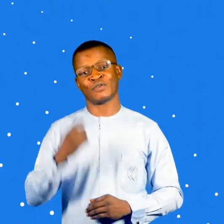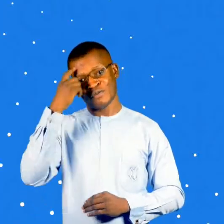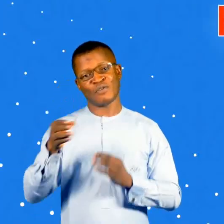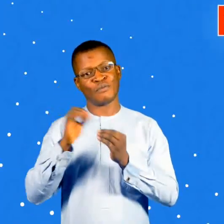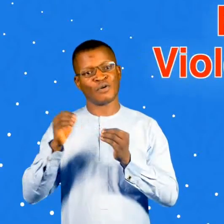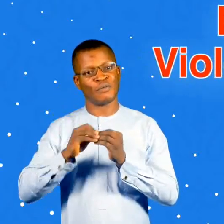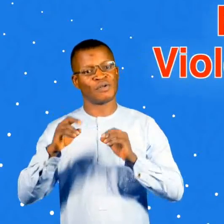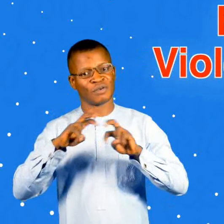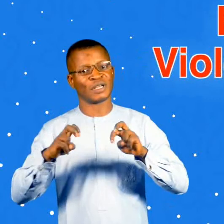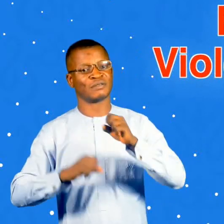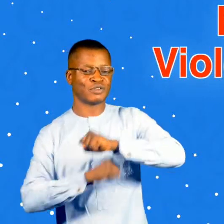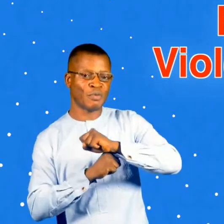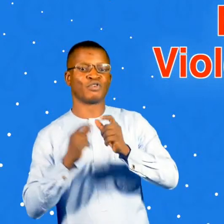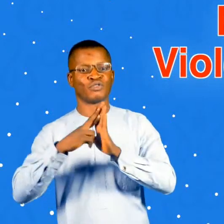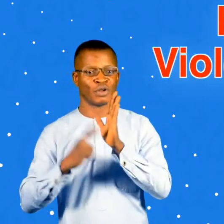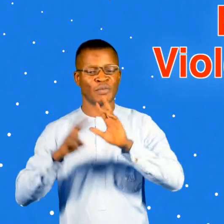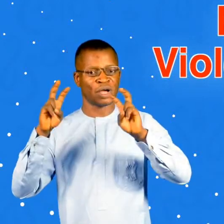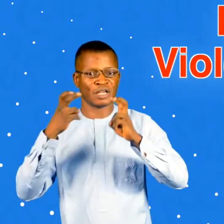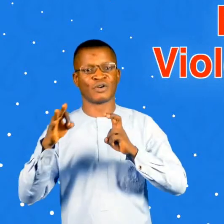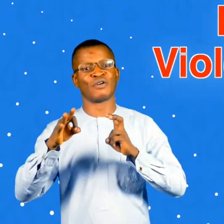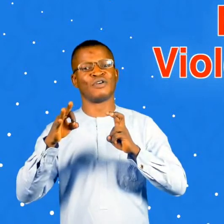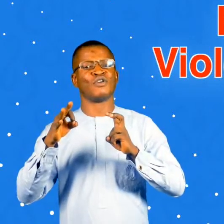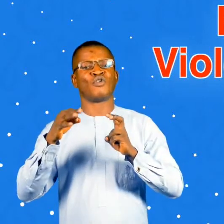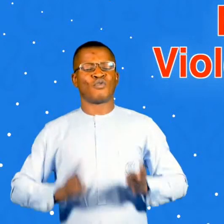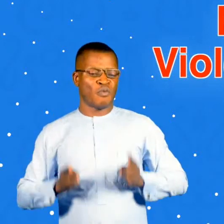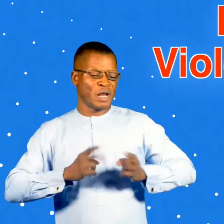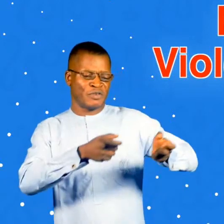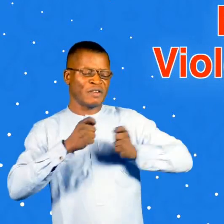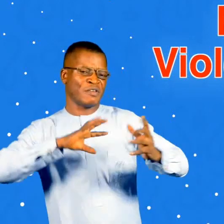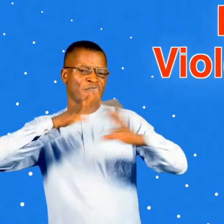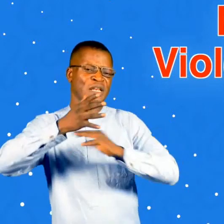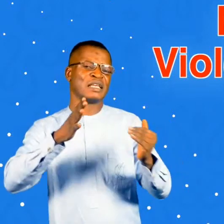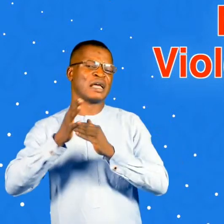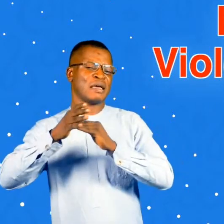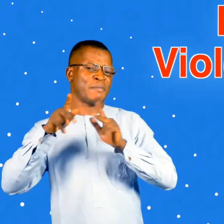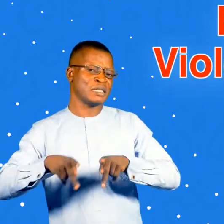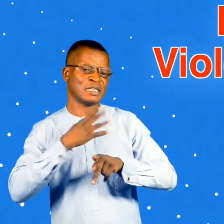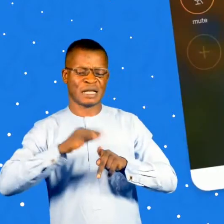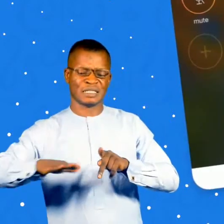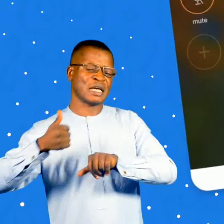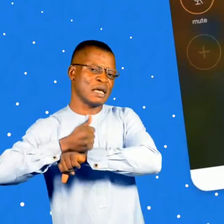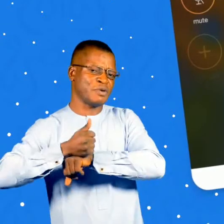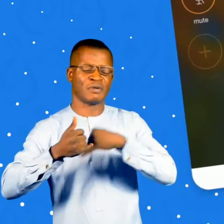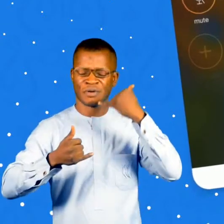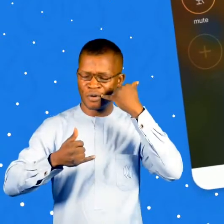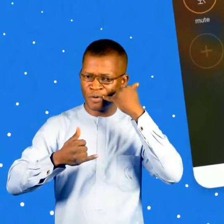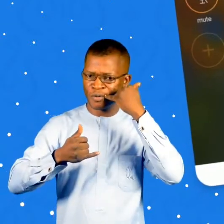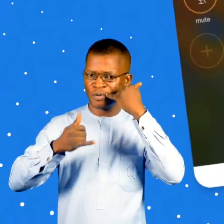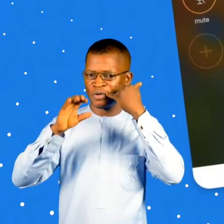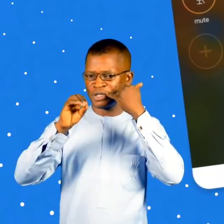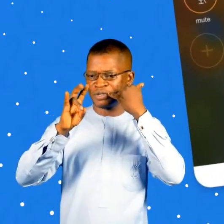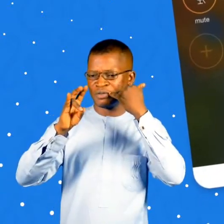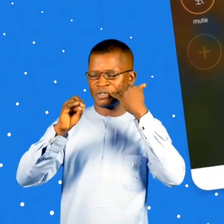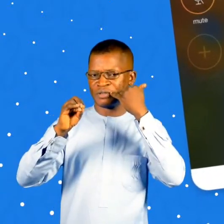For more inquiries and support, or to report cases of suspected human trafficking, violence against persons and child abuse, please call NAPTIP